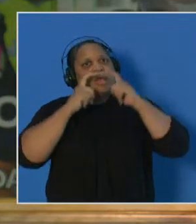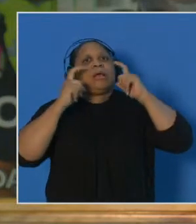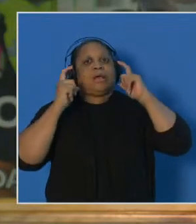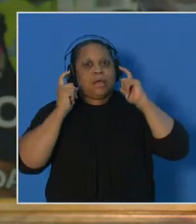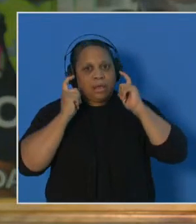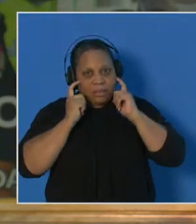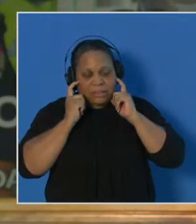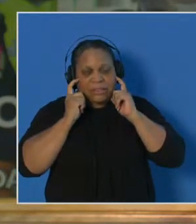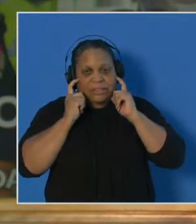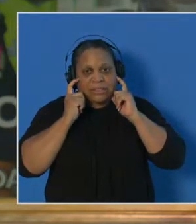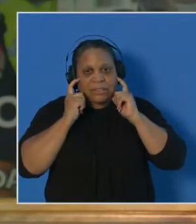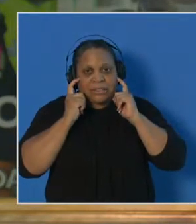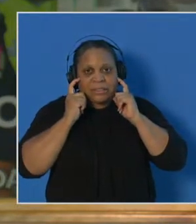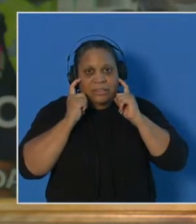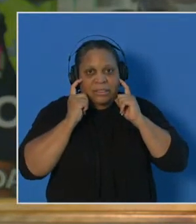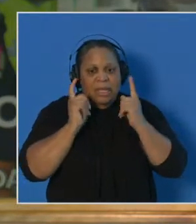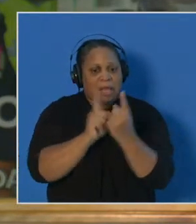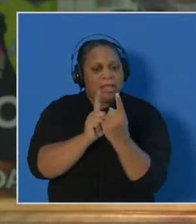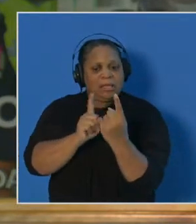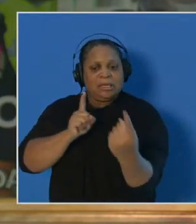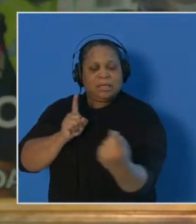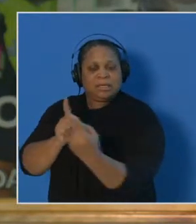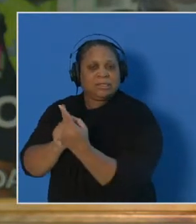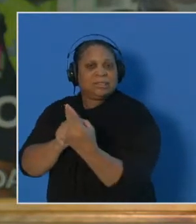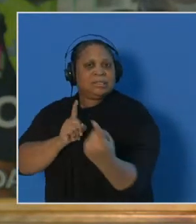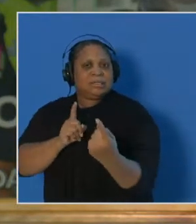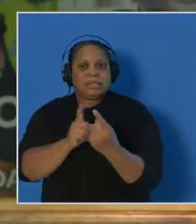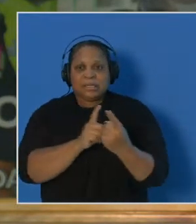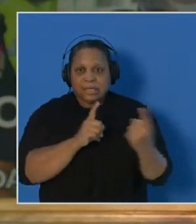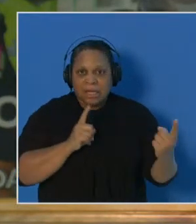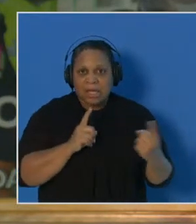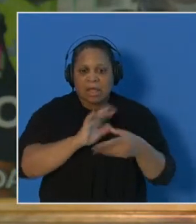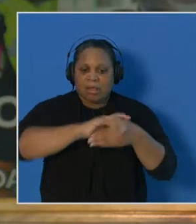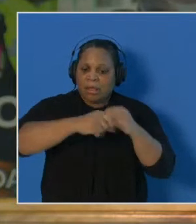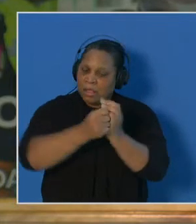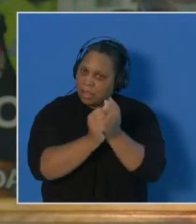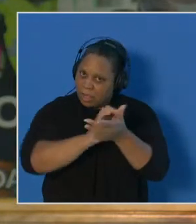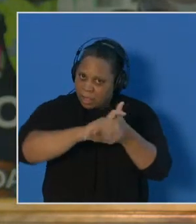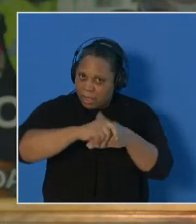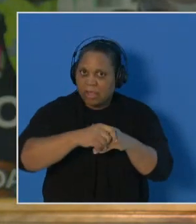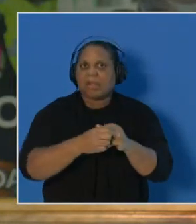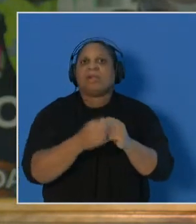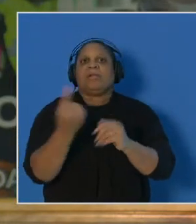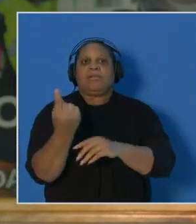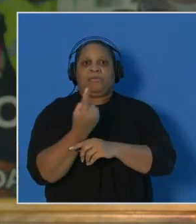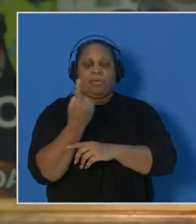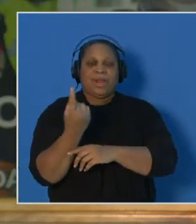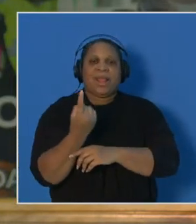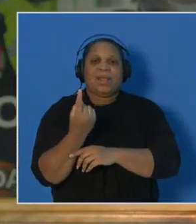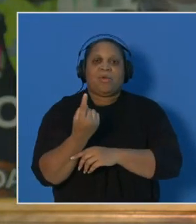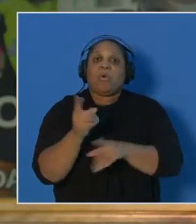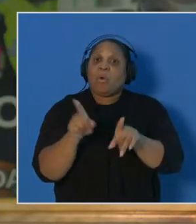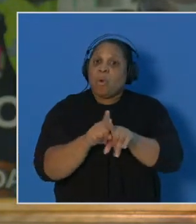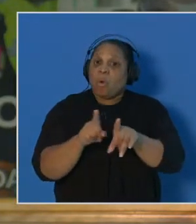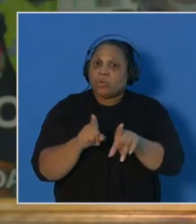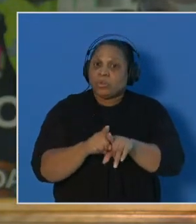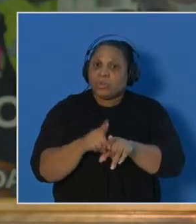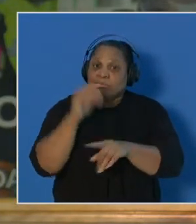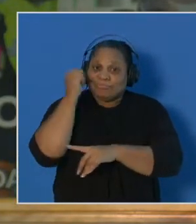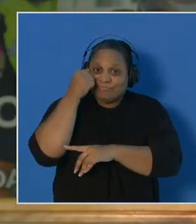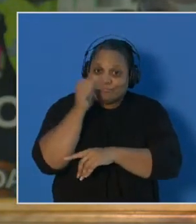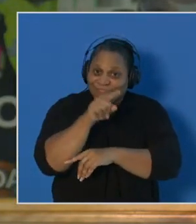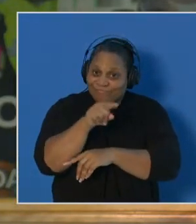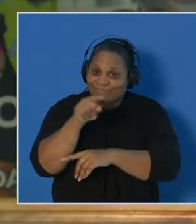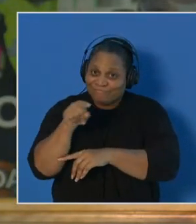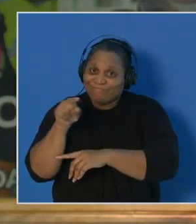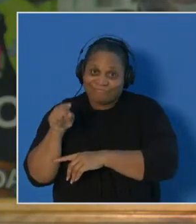masks properly and keeping our distance, as well as washing our hands regularly. Also, I just want to remind